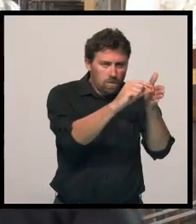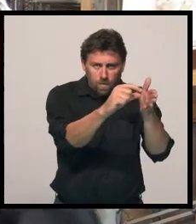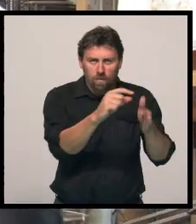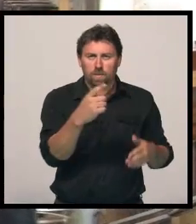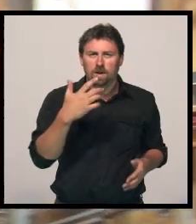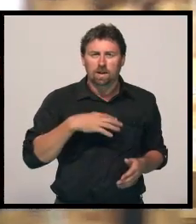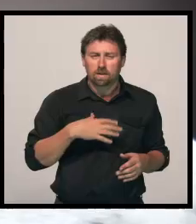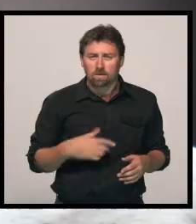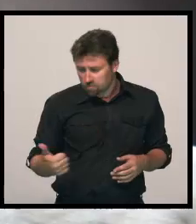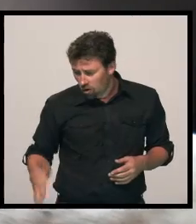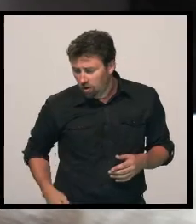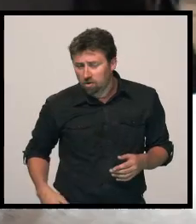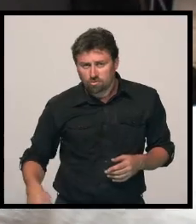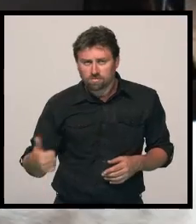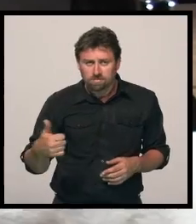gauge. You right, Bob?